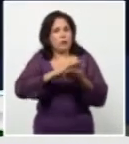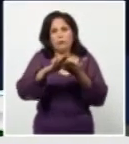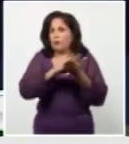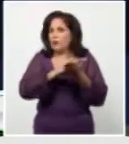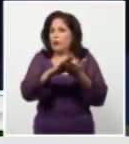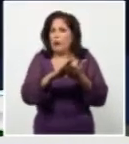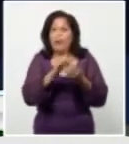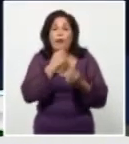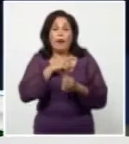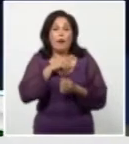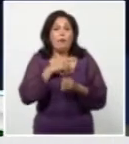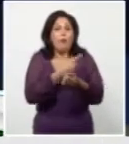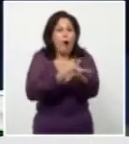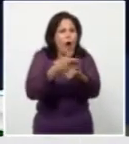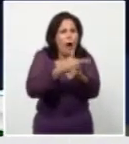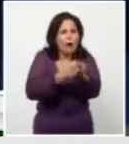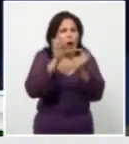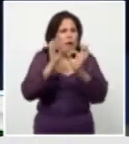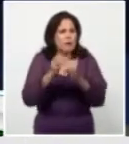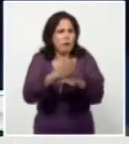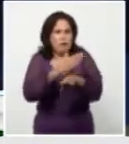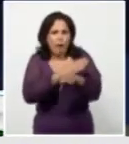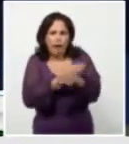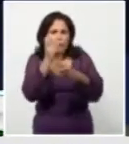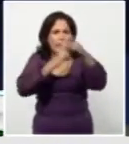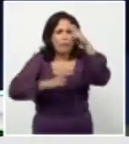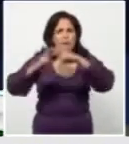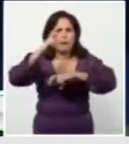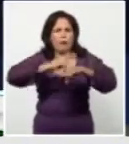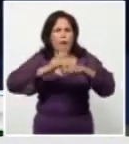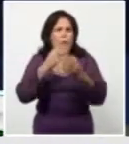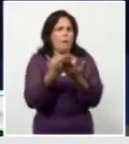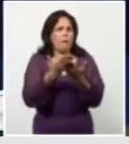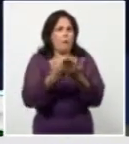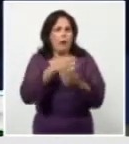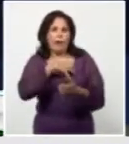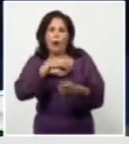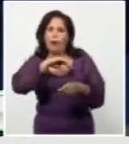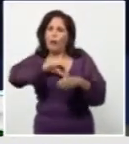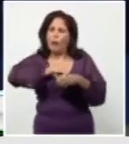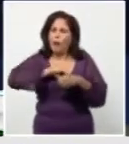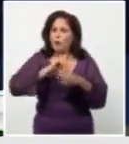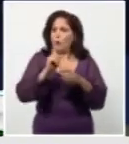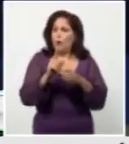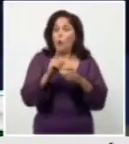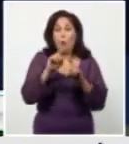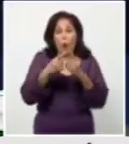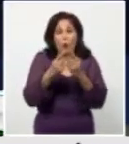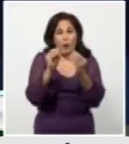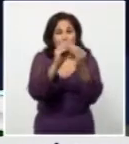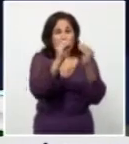If they had not been studied, if they had not been tested for being a contact or being